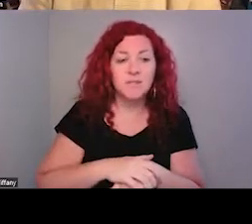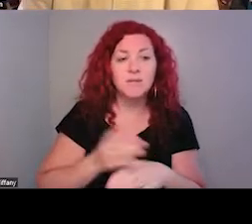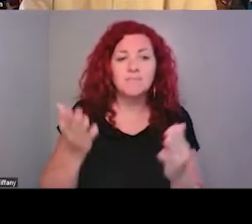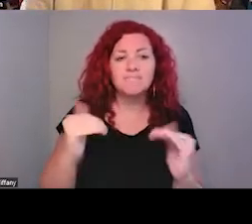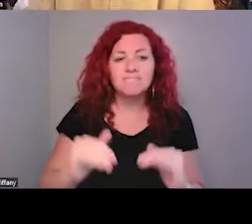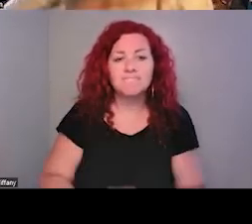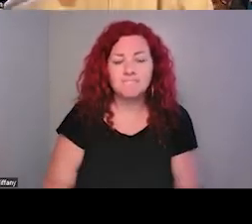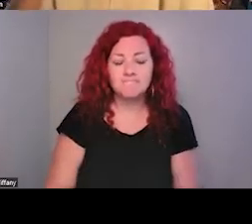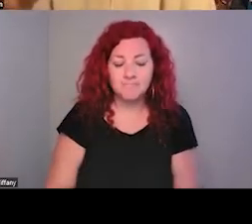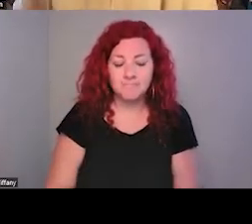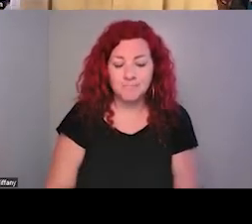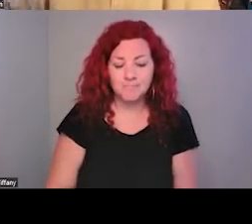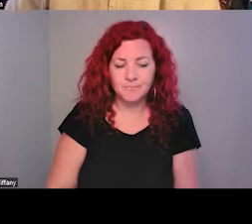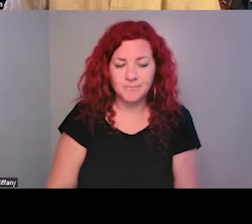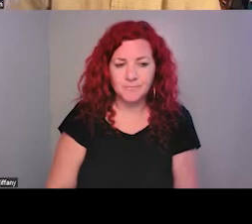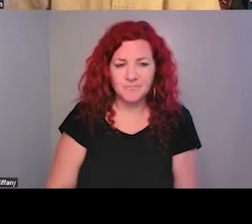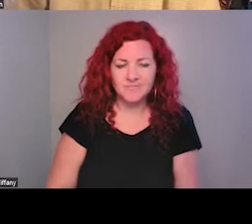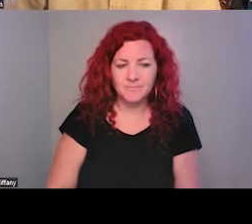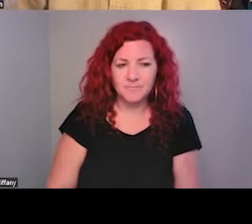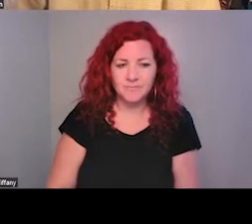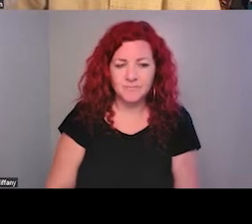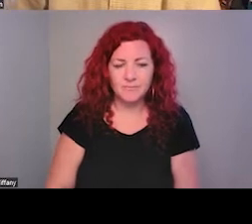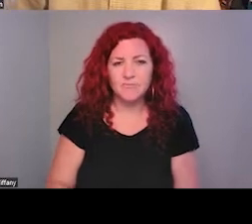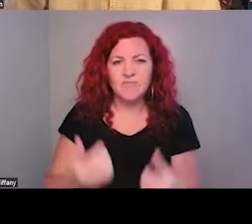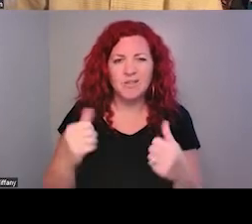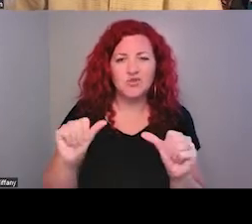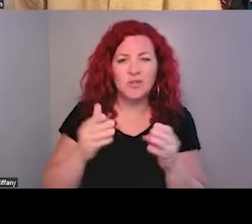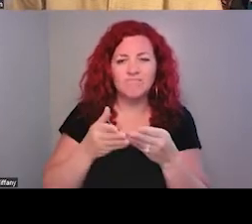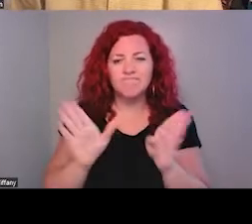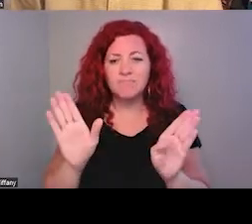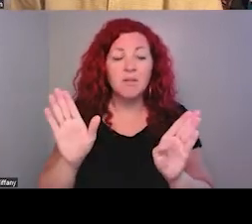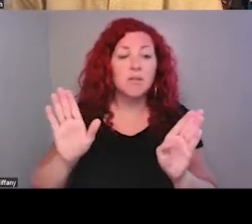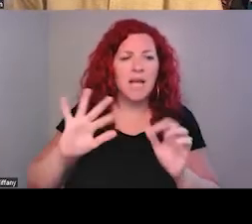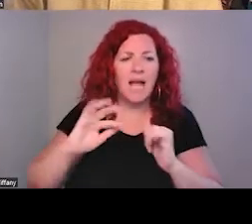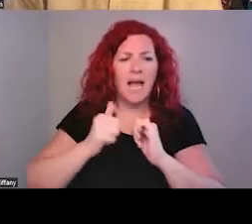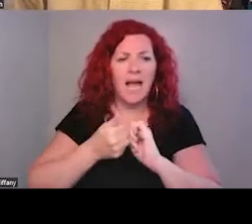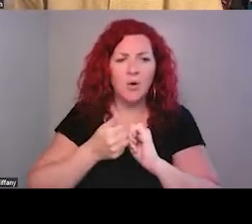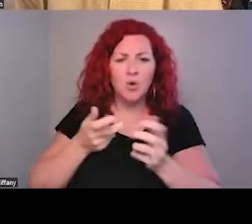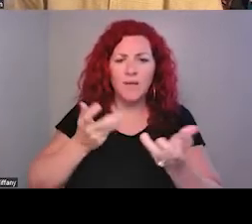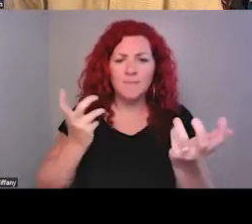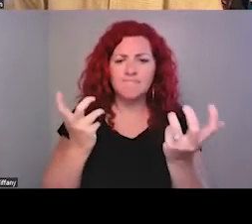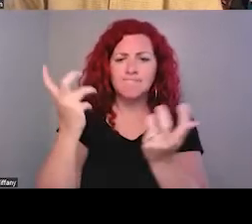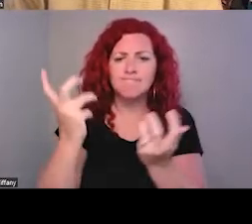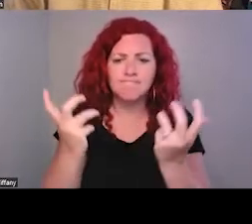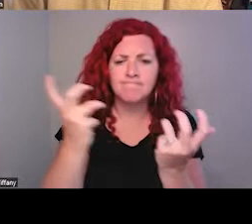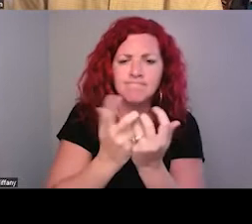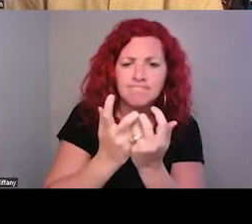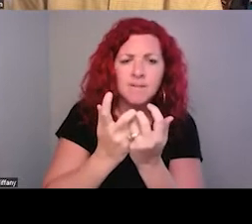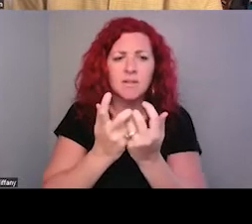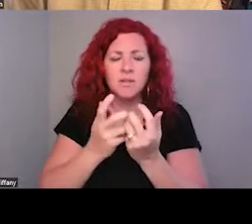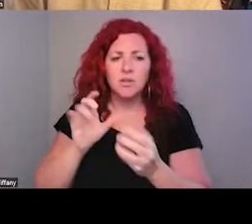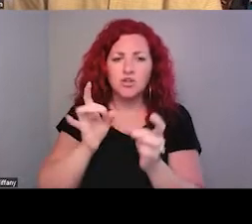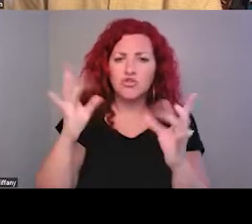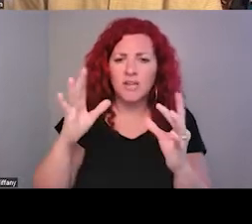And so what I want to do here is try to generalize a little bit. How do we tailor crisis services to really